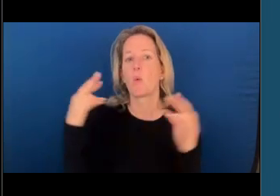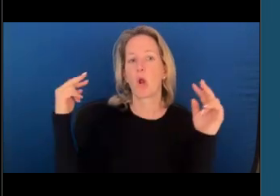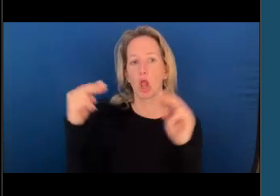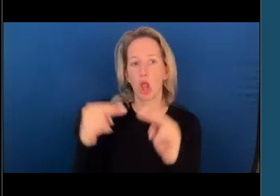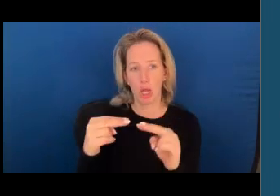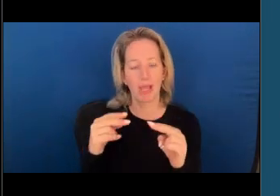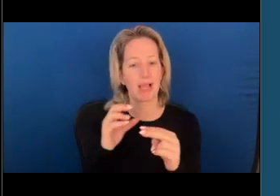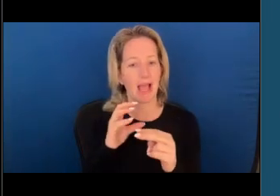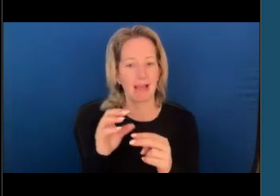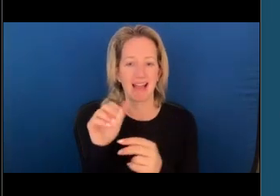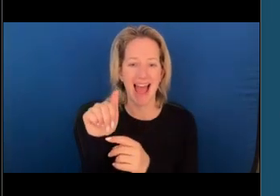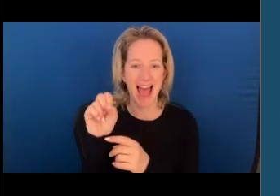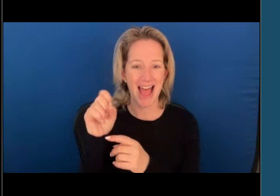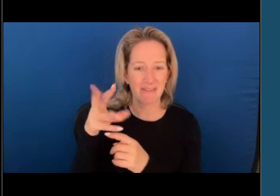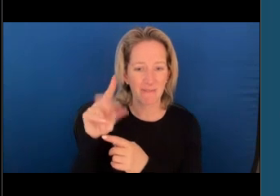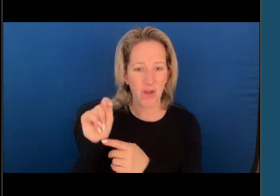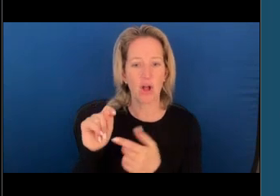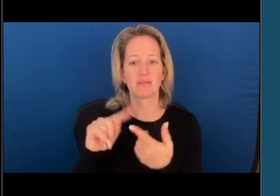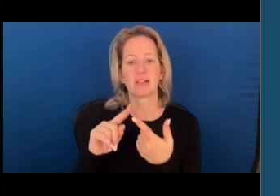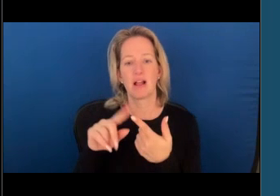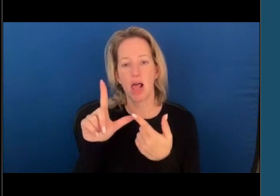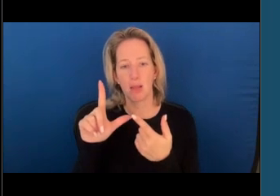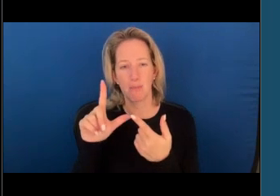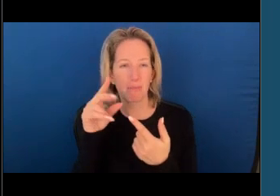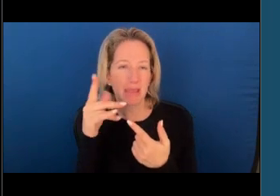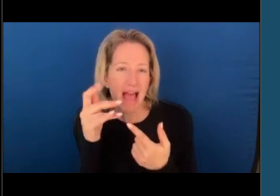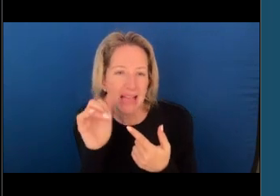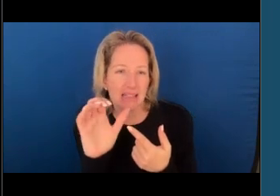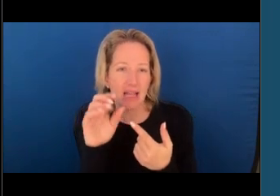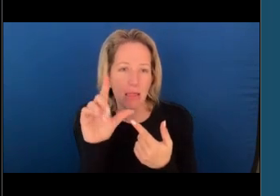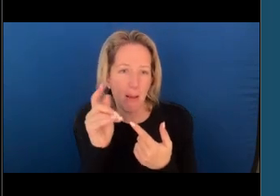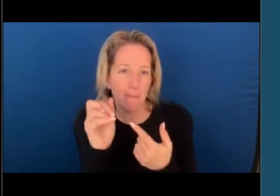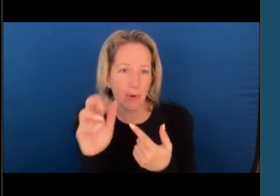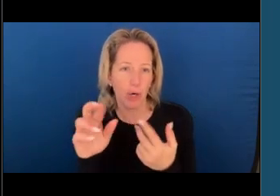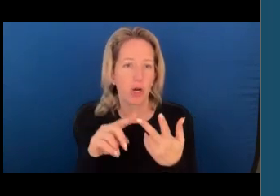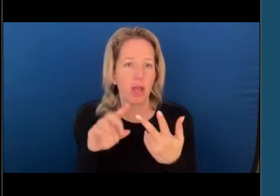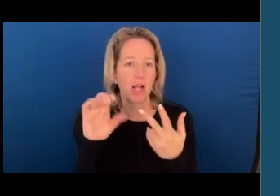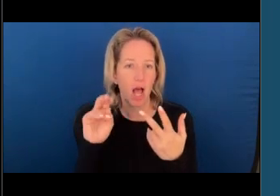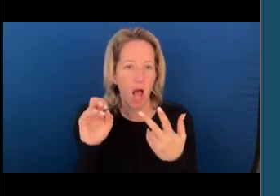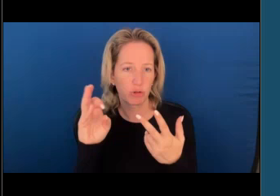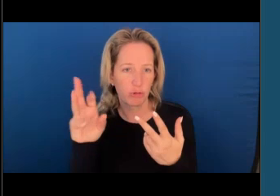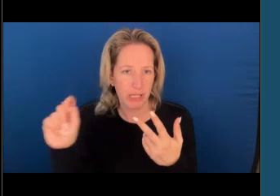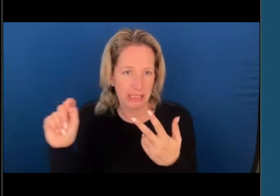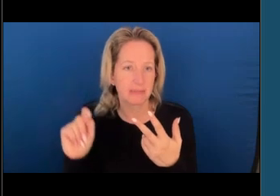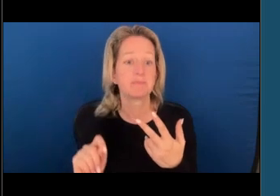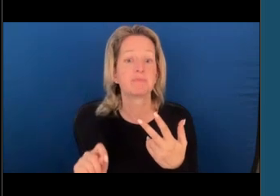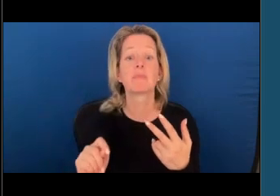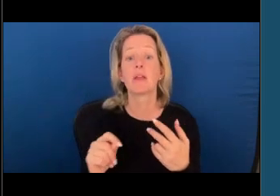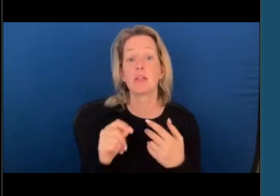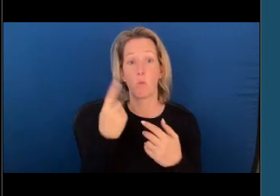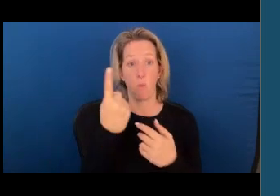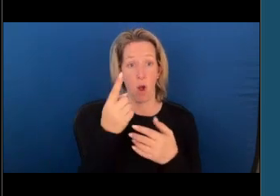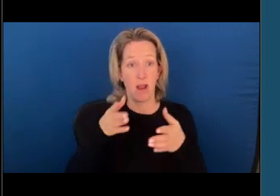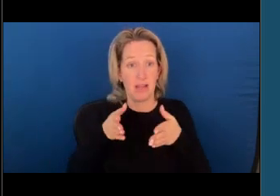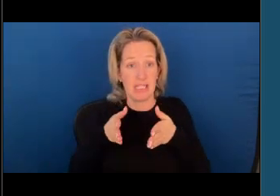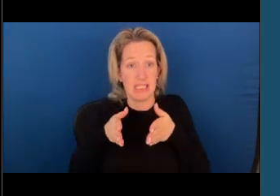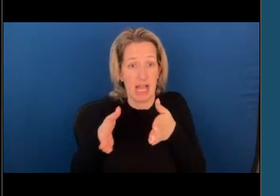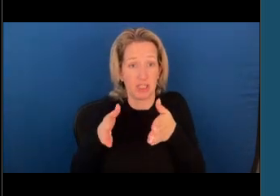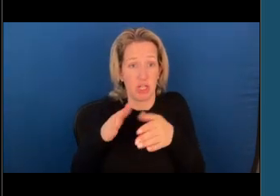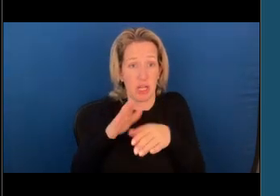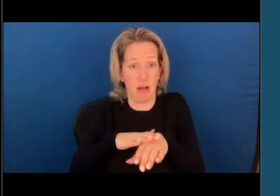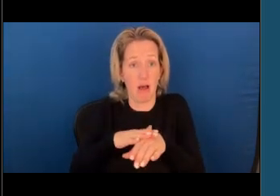and plastic lumber. So we have paved a section of road on Oahu with